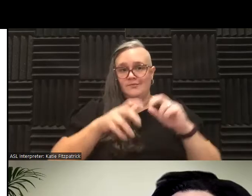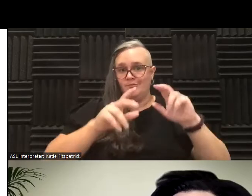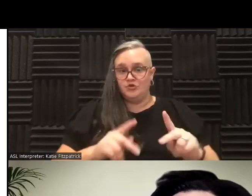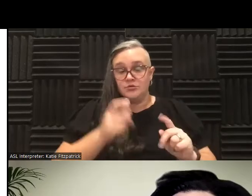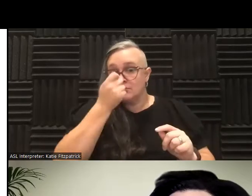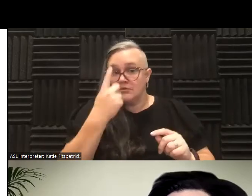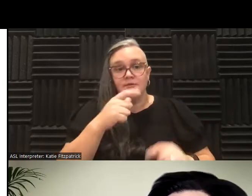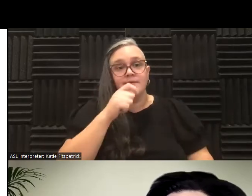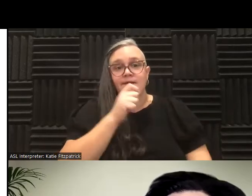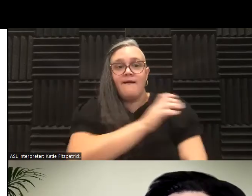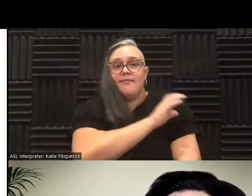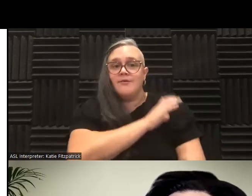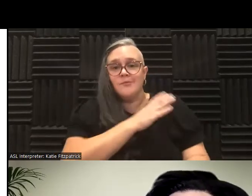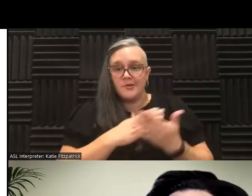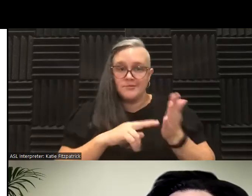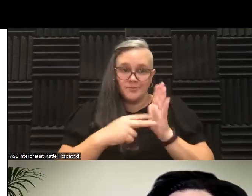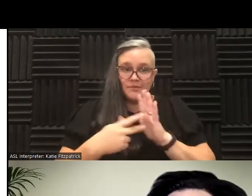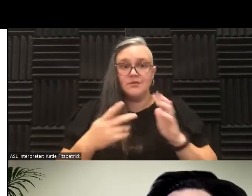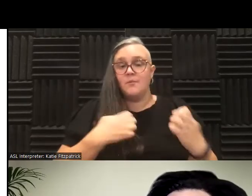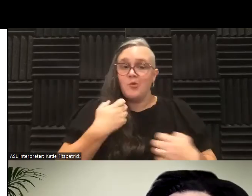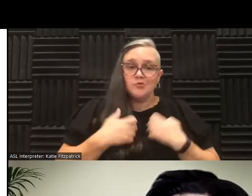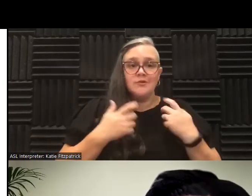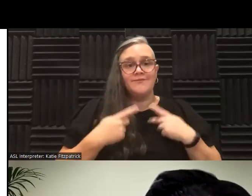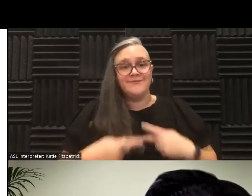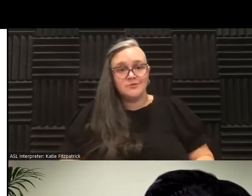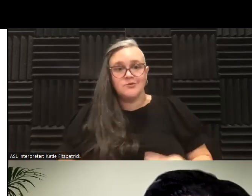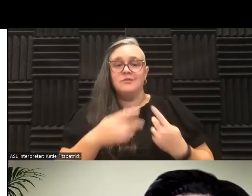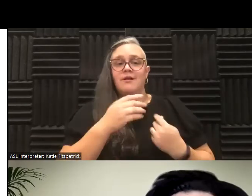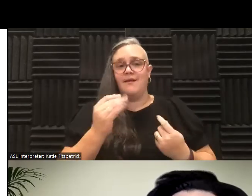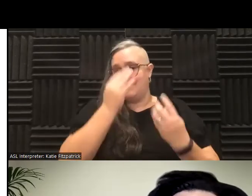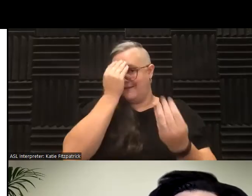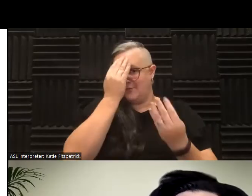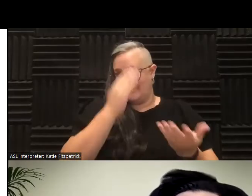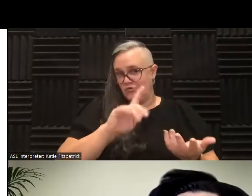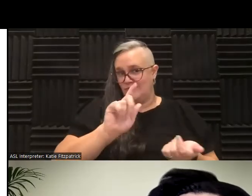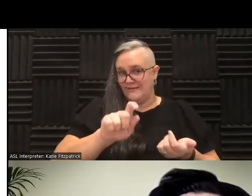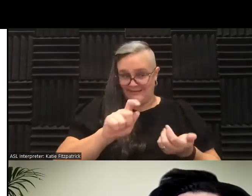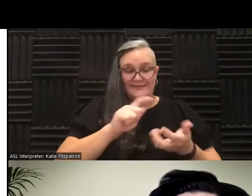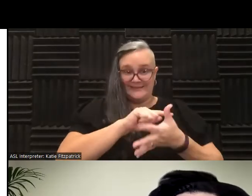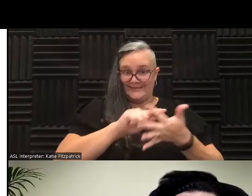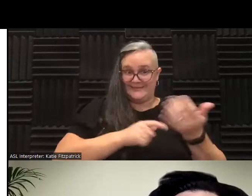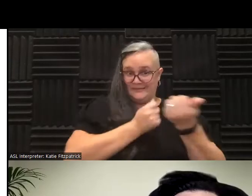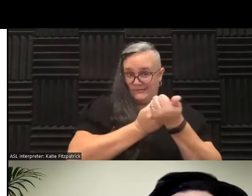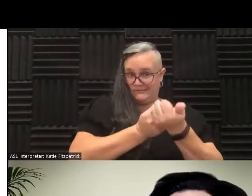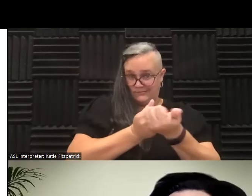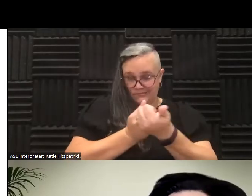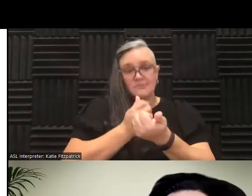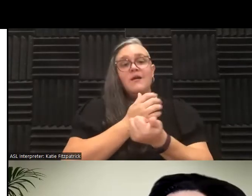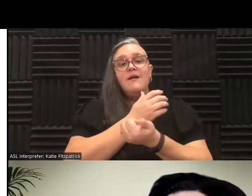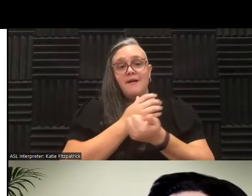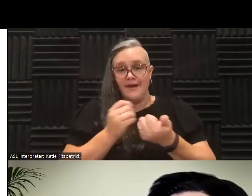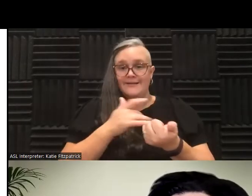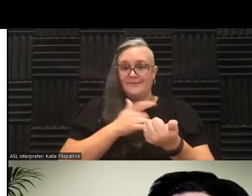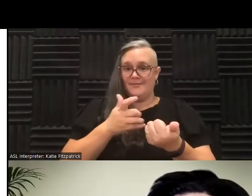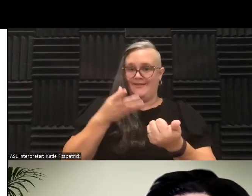non-clinical aspects such as emotional, physical, and informational needs. And they're typically in their lives before, during,